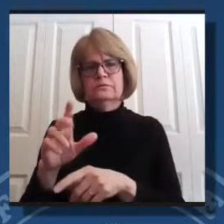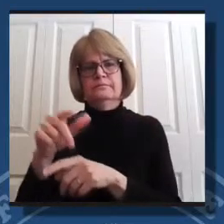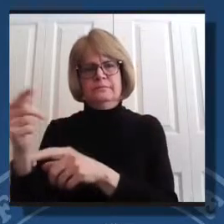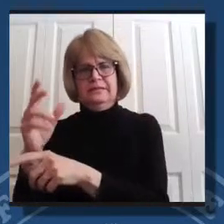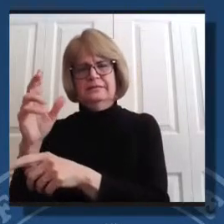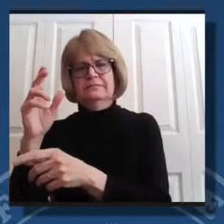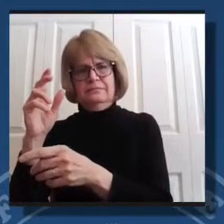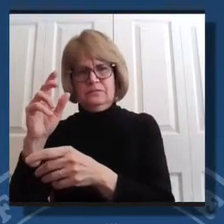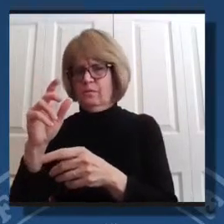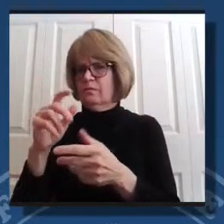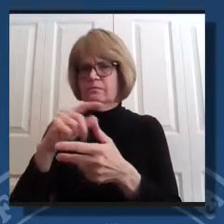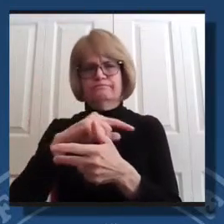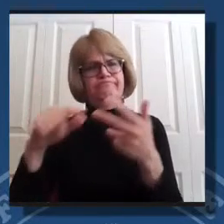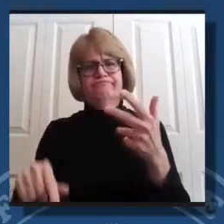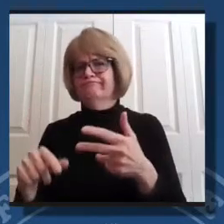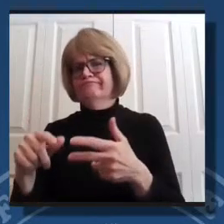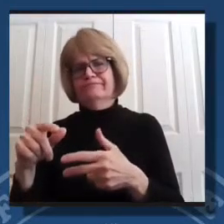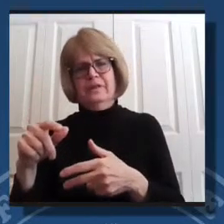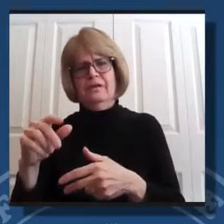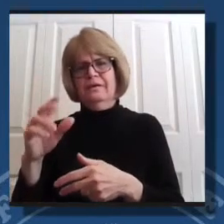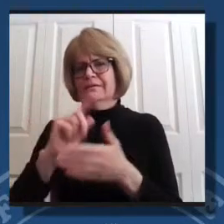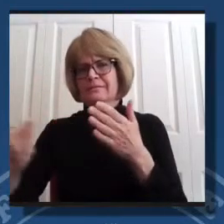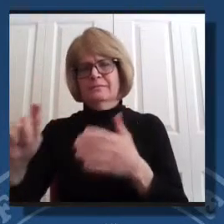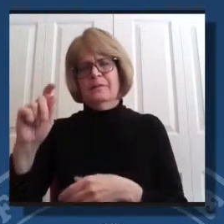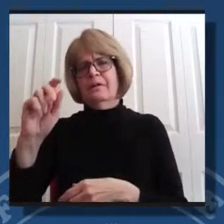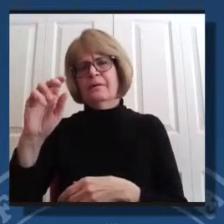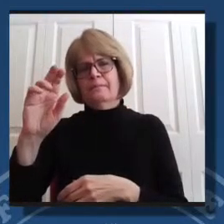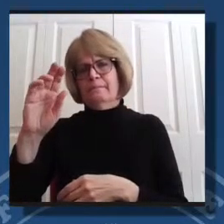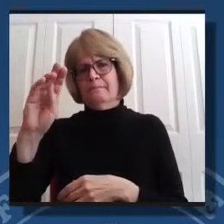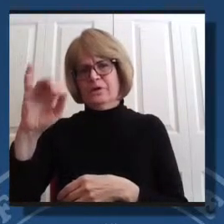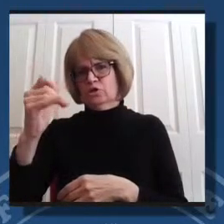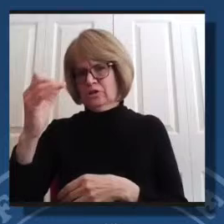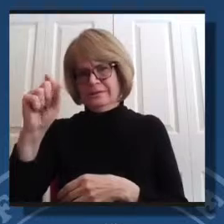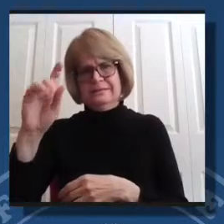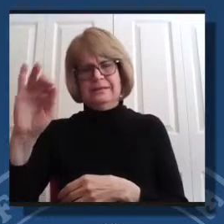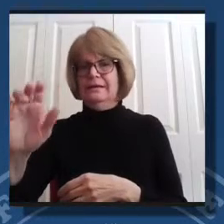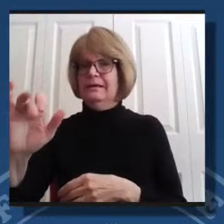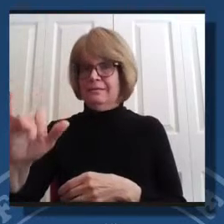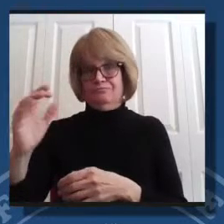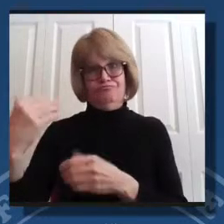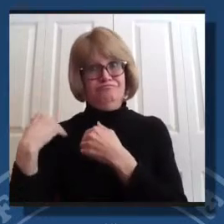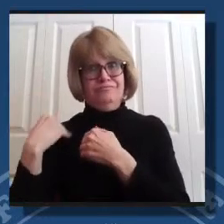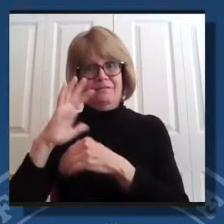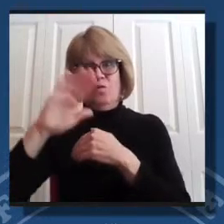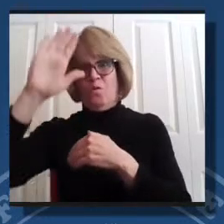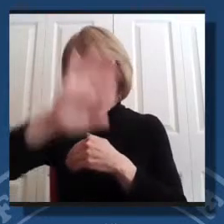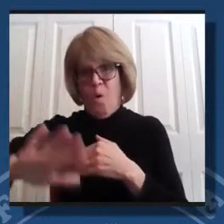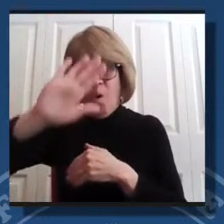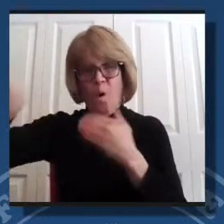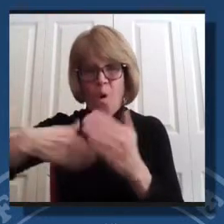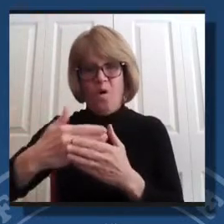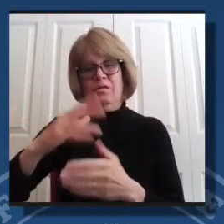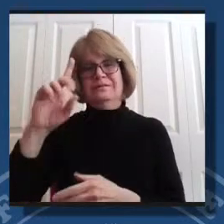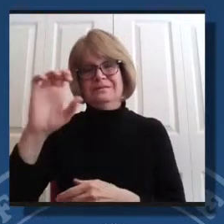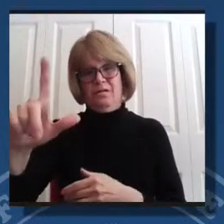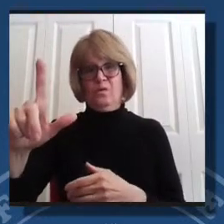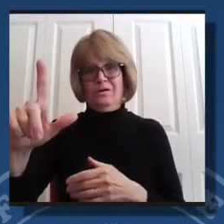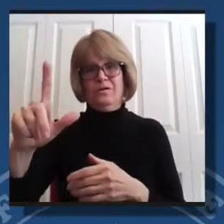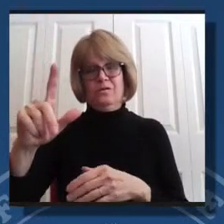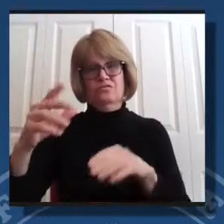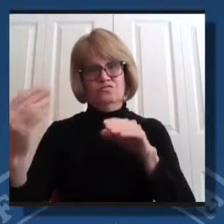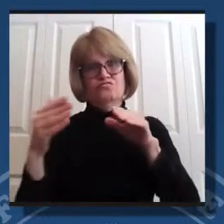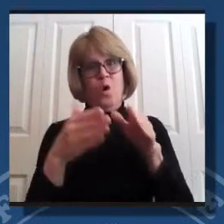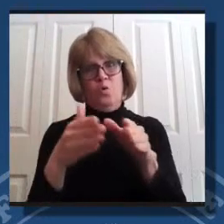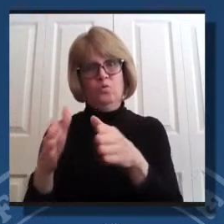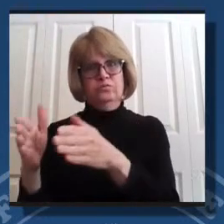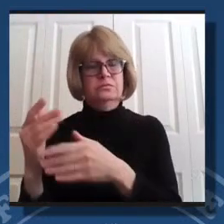And Secretary Majeski always has a responsibility of the entire state on the roads. So I guess the only